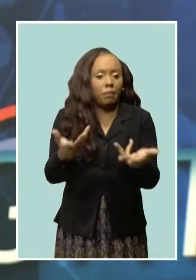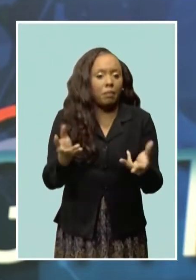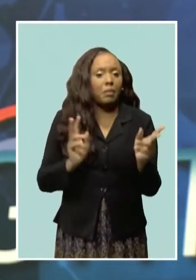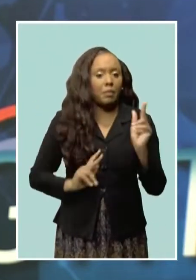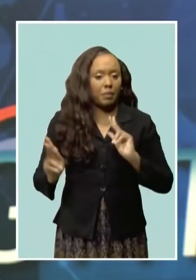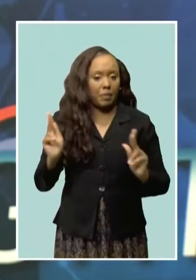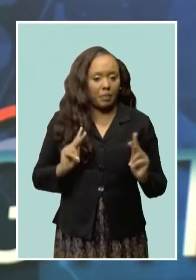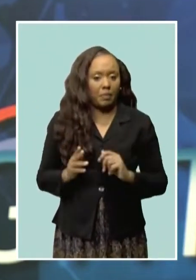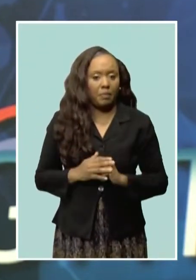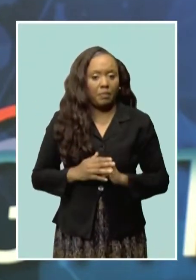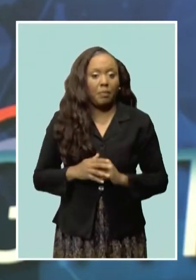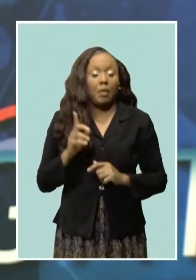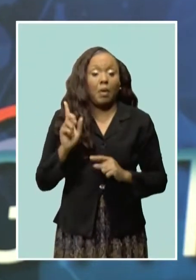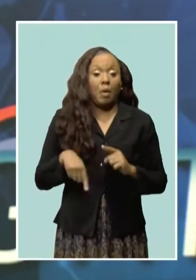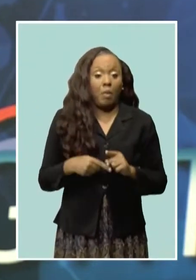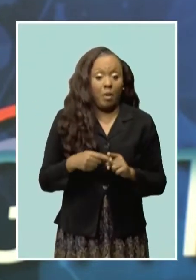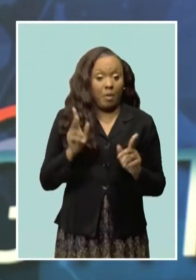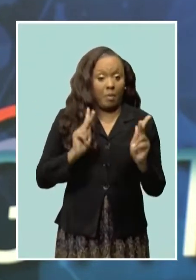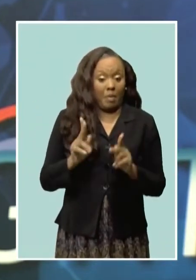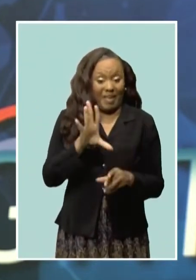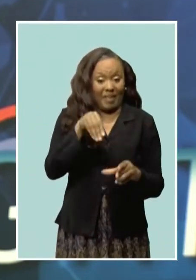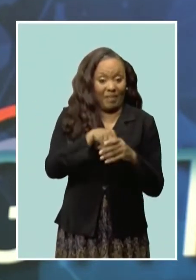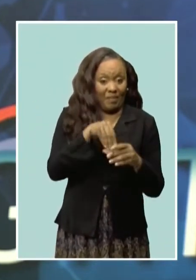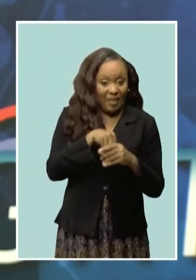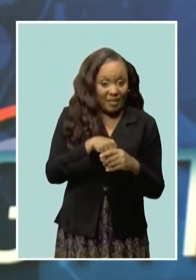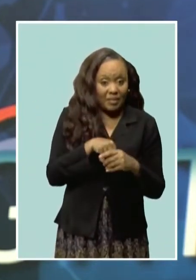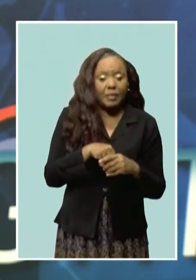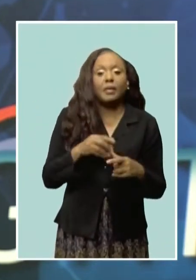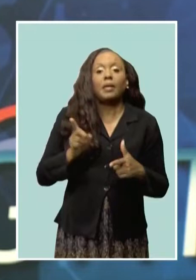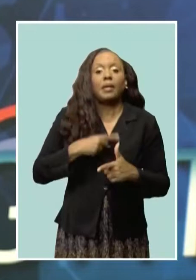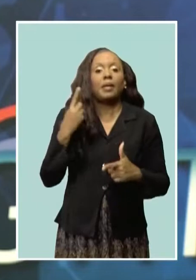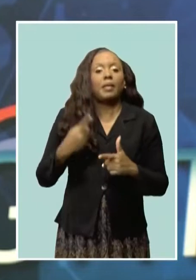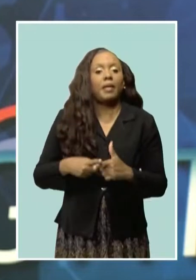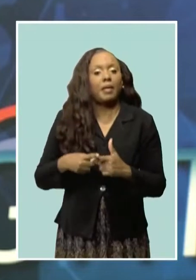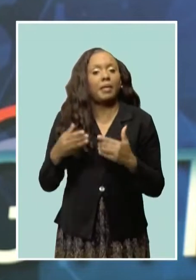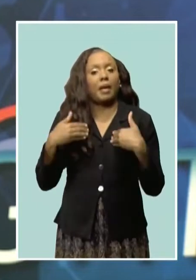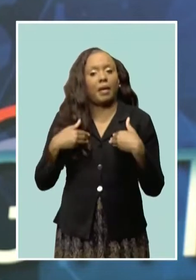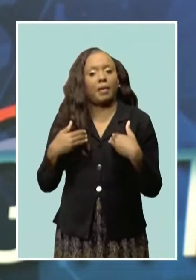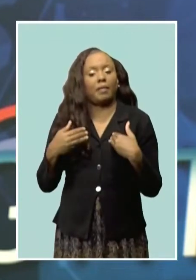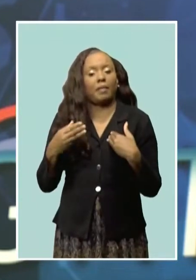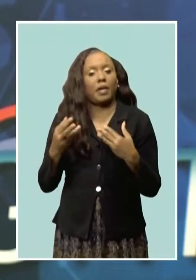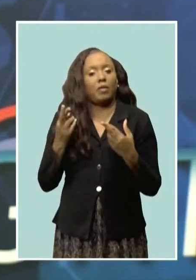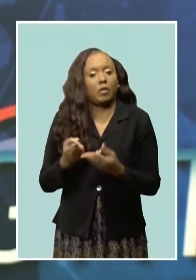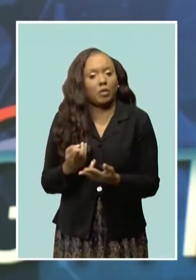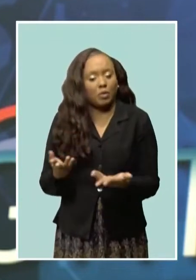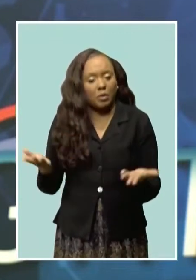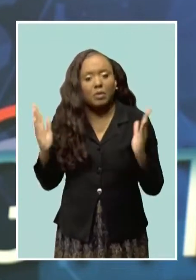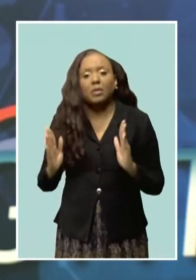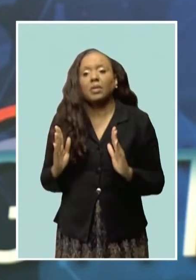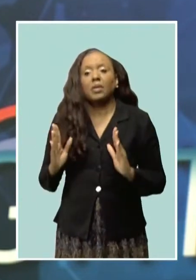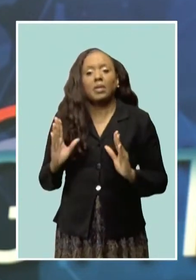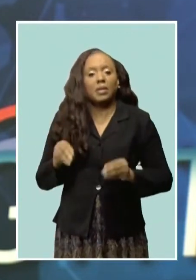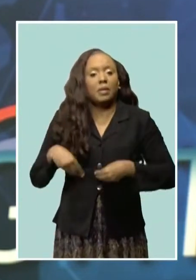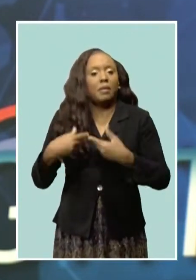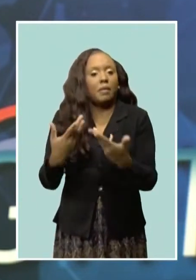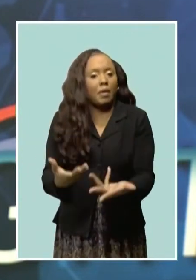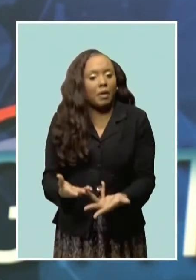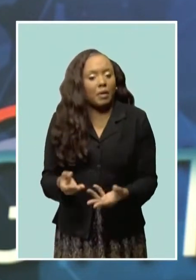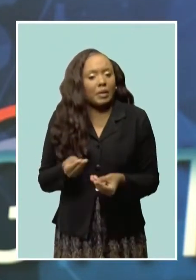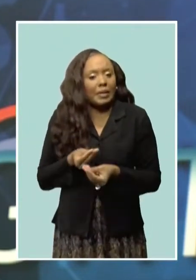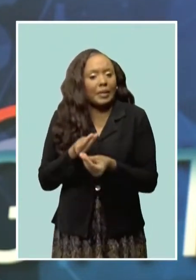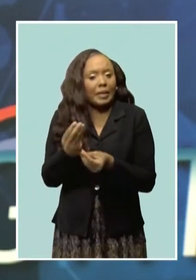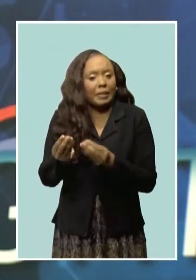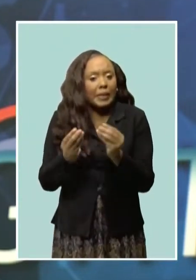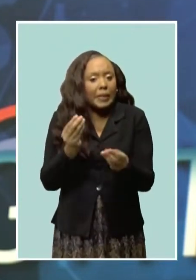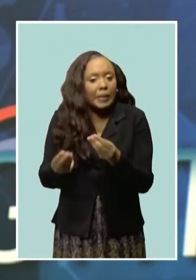are unlocked, initiatives are undertaken. Minister Strawn was addressing the Barbados Labour Party's St. Michael's South Central Branch meeting